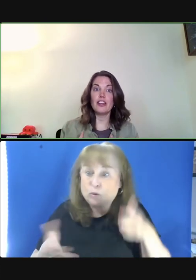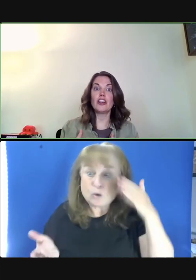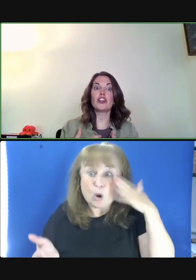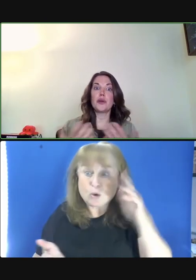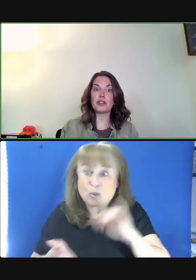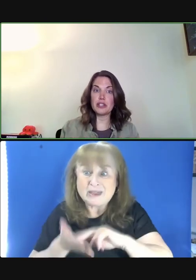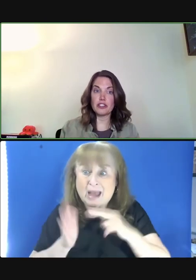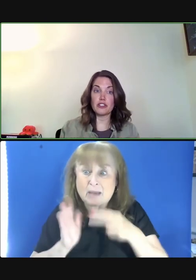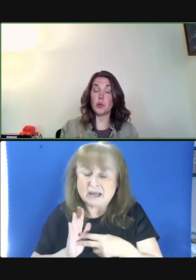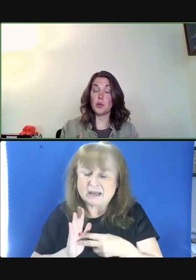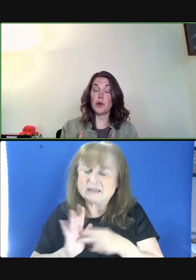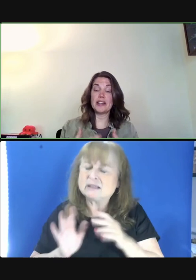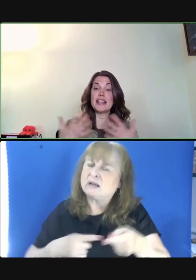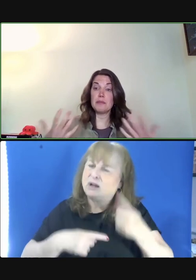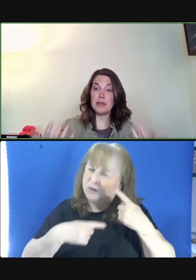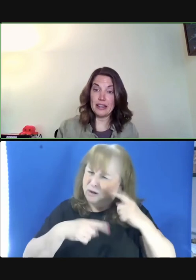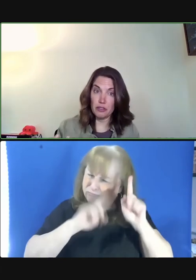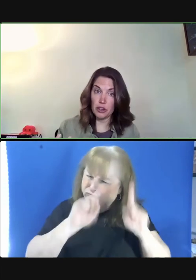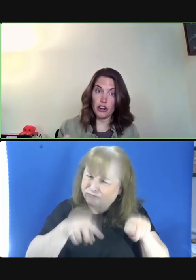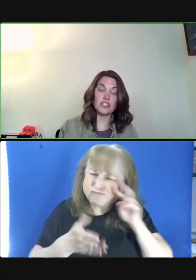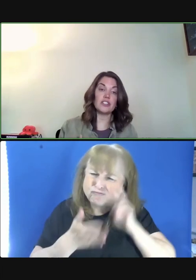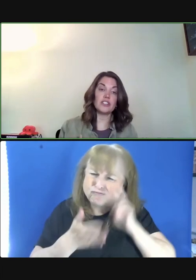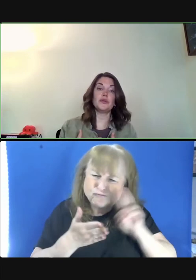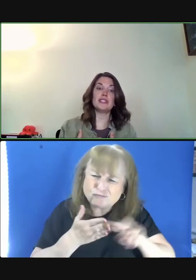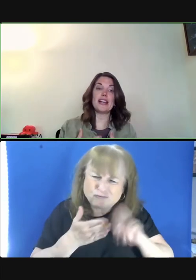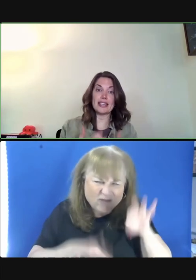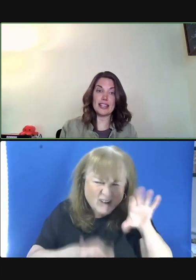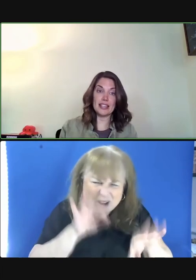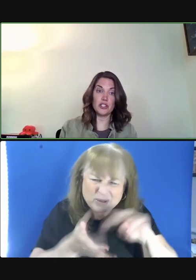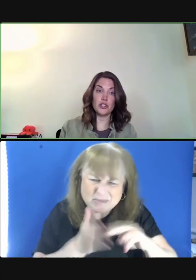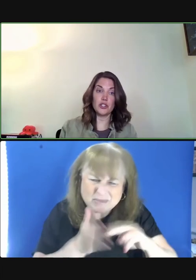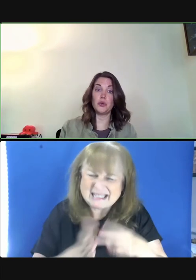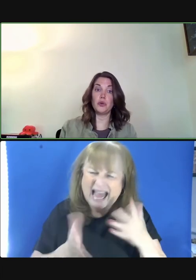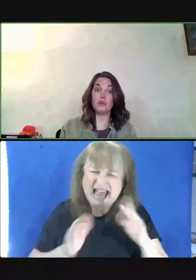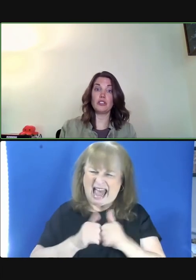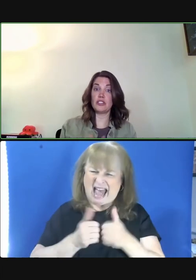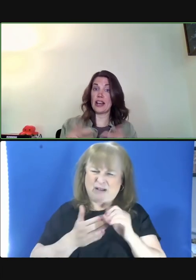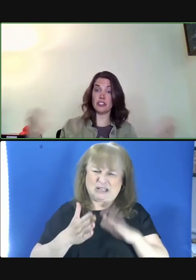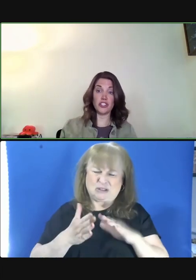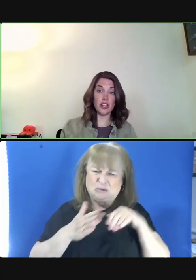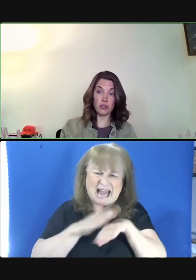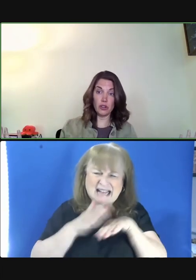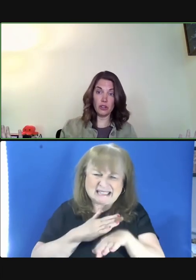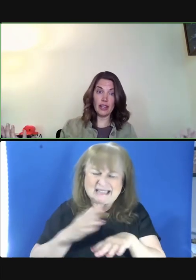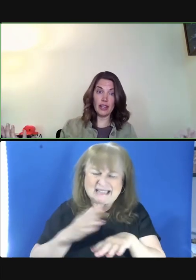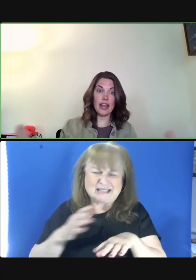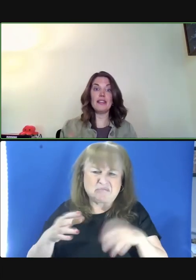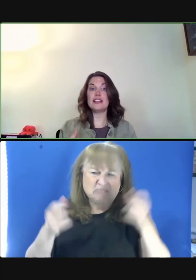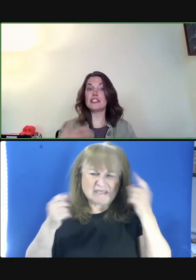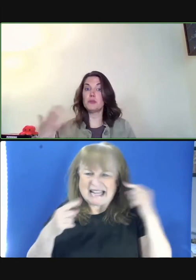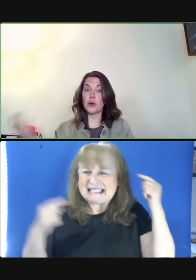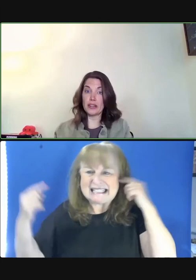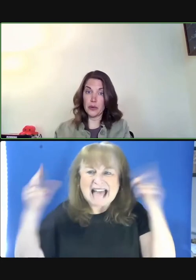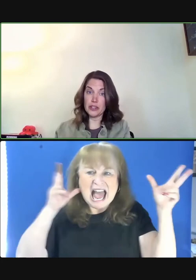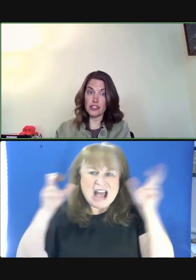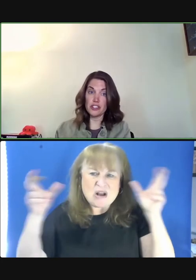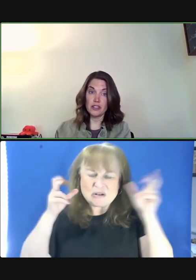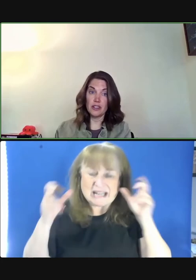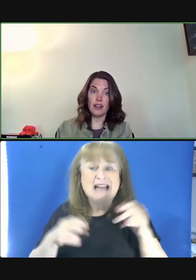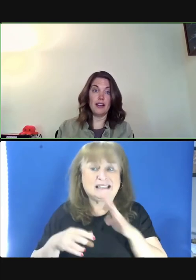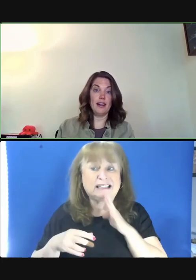familiar with, going and researching, what does that mean in regards to the student's access to sound in general and then to